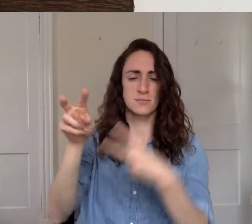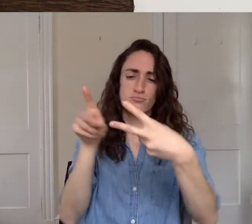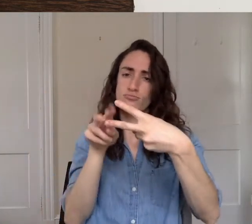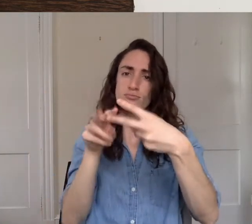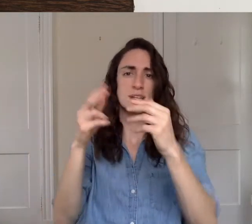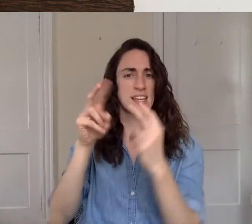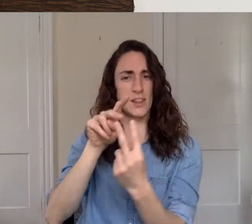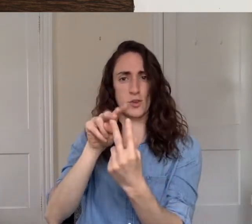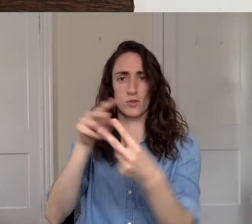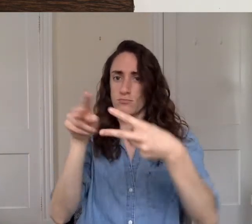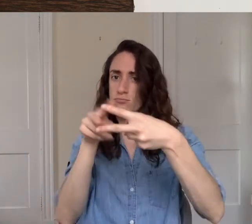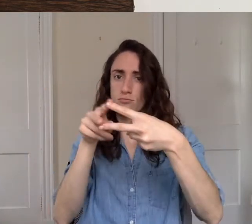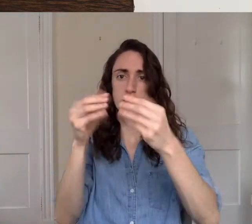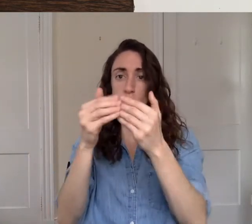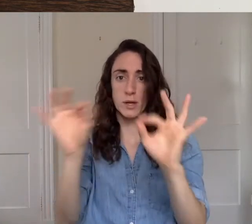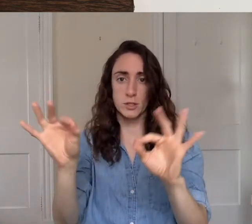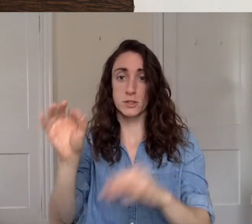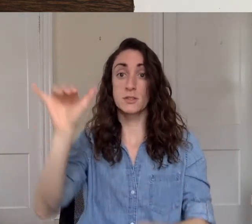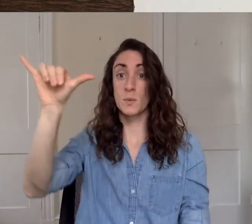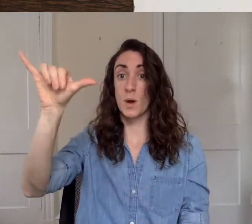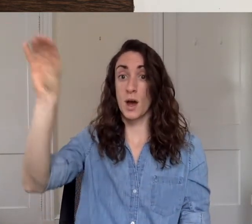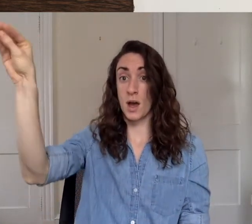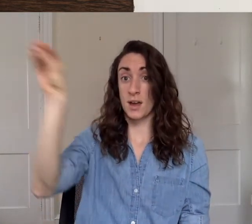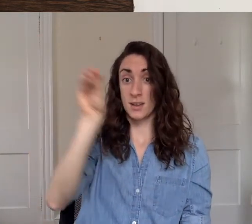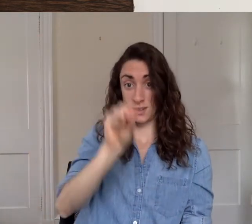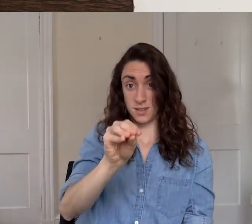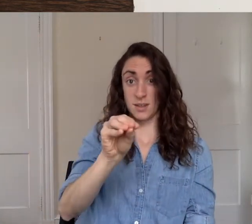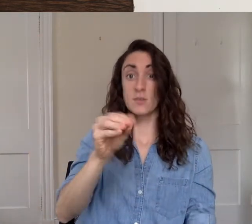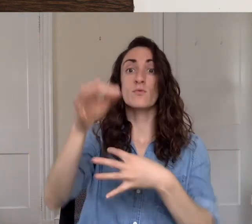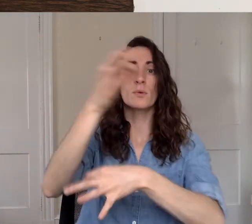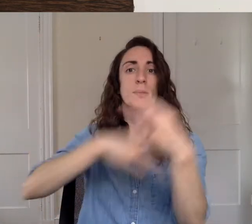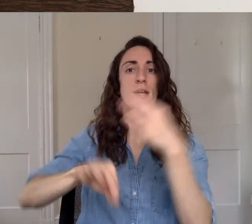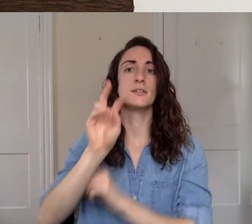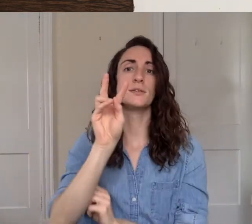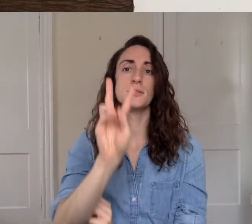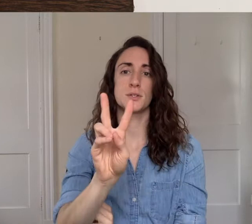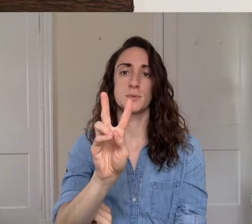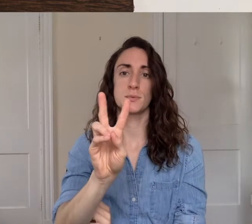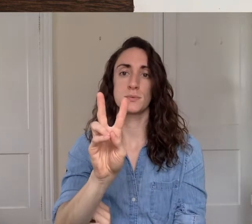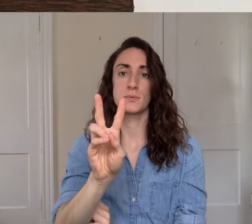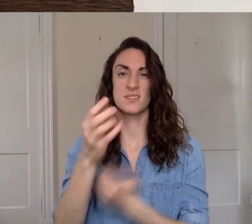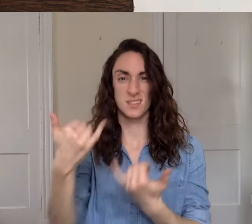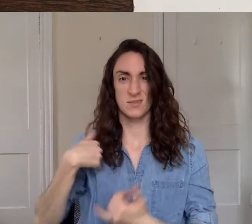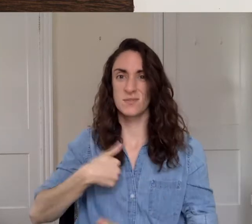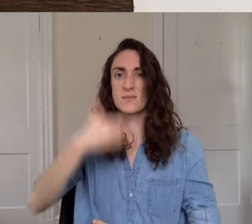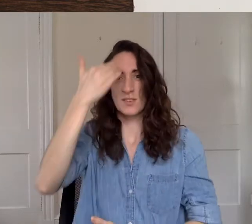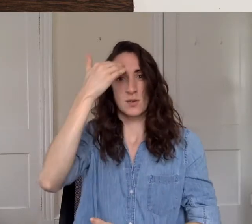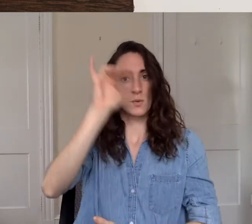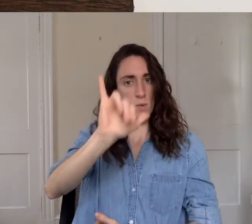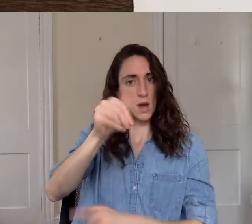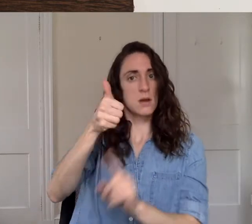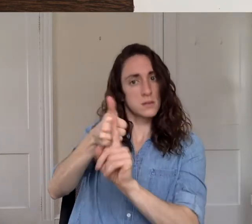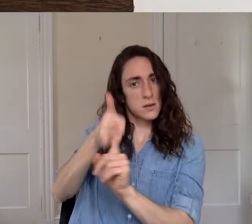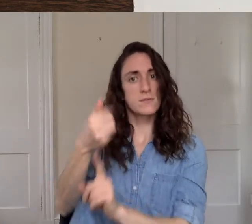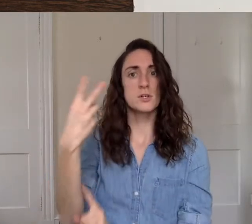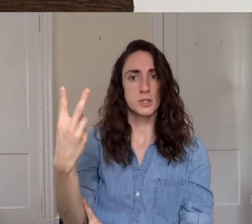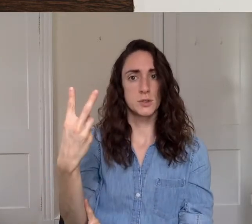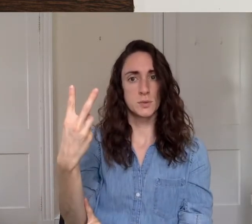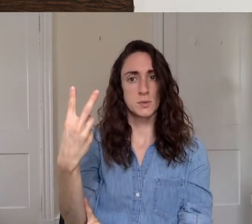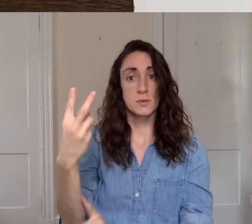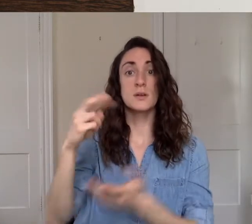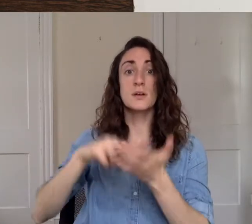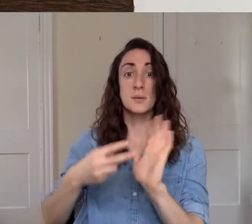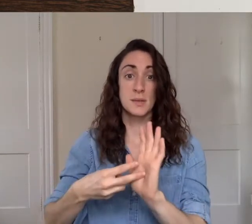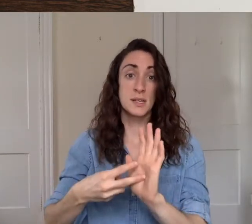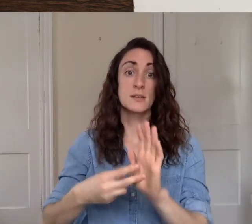that by taking this value we found for y and replacing it into any of the equations in our system. So we can replace y with 2 and use that to solve